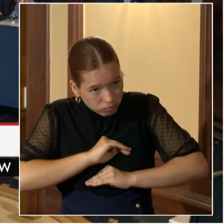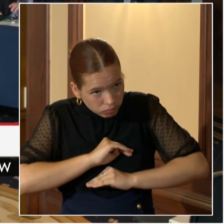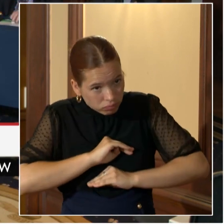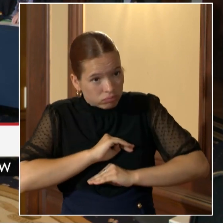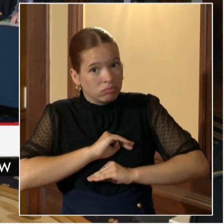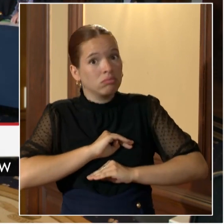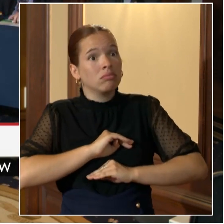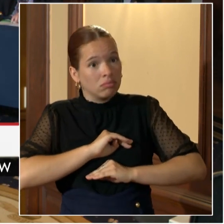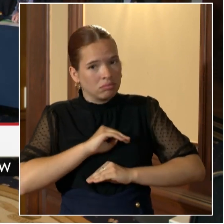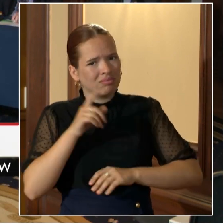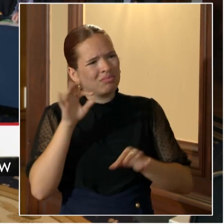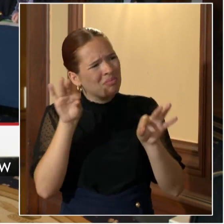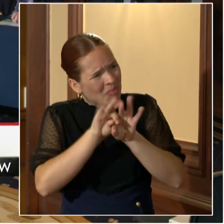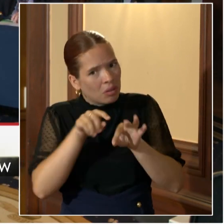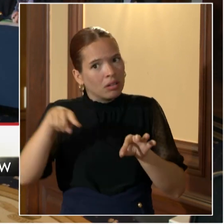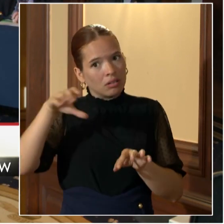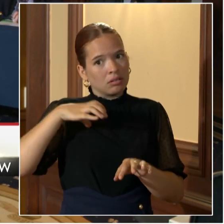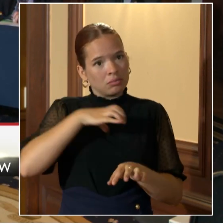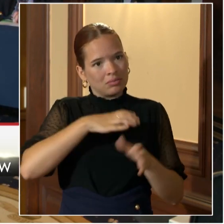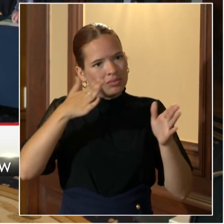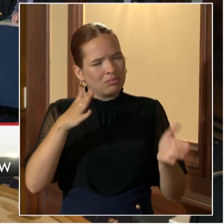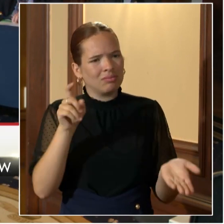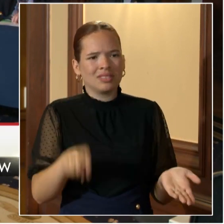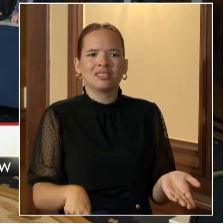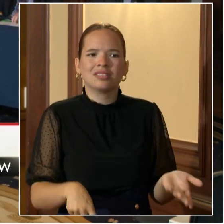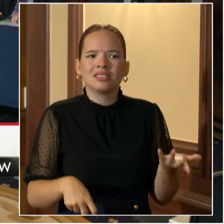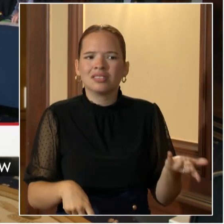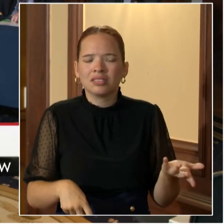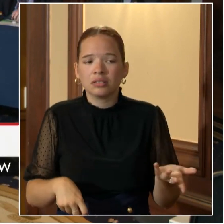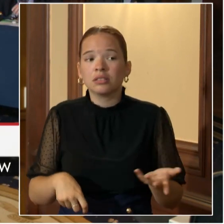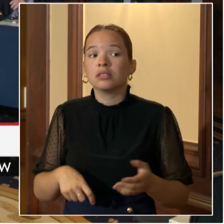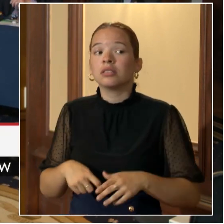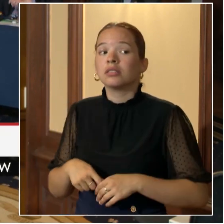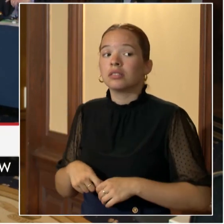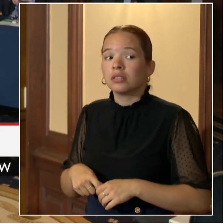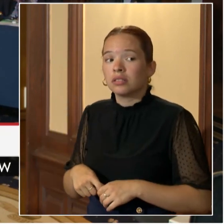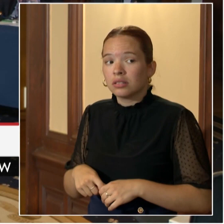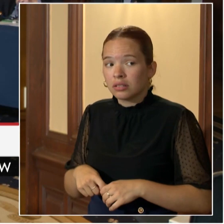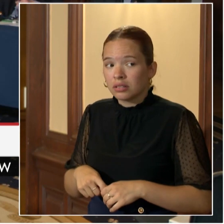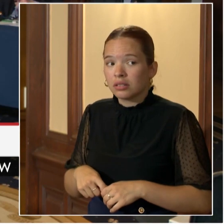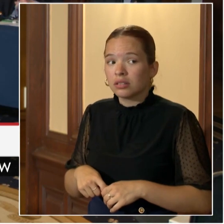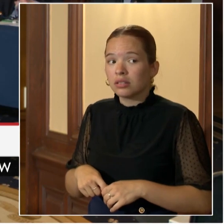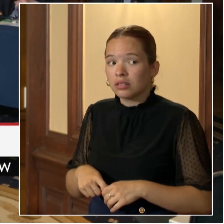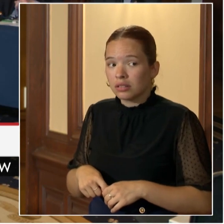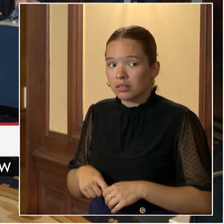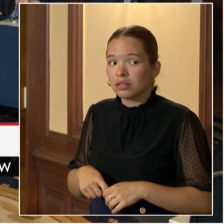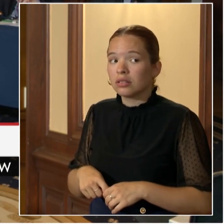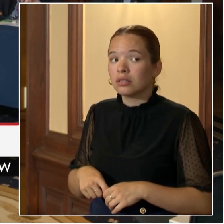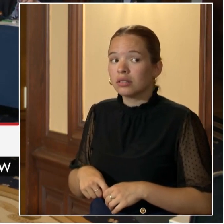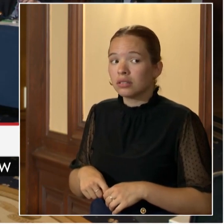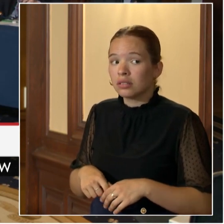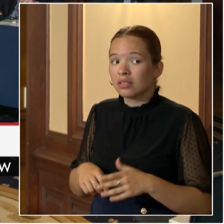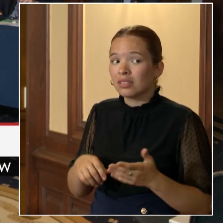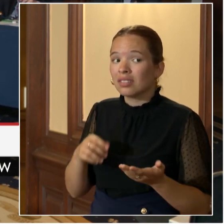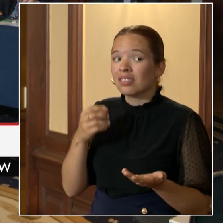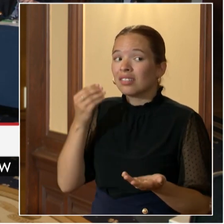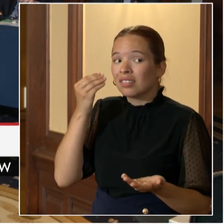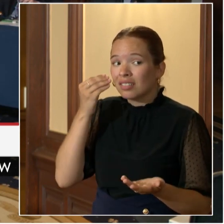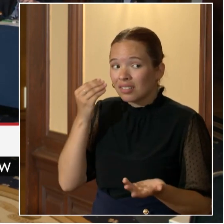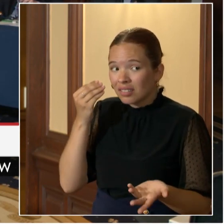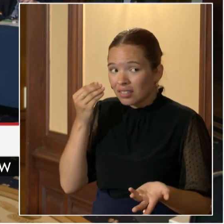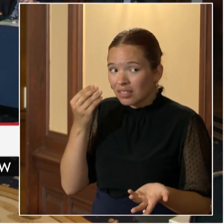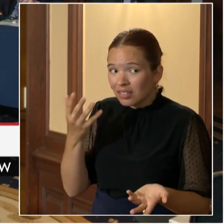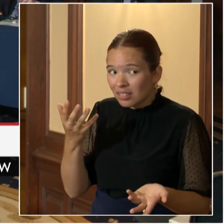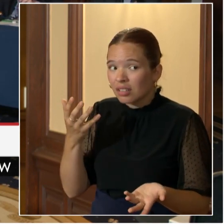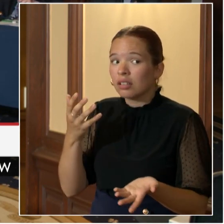Madam Chair, can I say something? Yeah, the chair recognizes Senator Strauss. I admire my colleague for trying to work